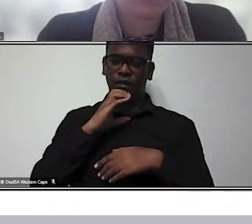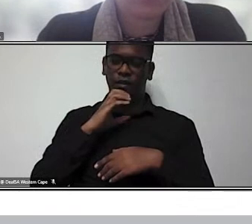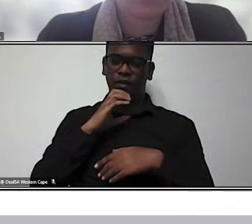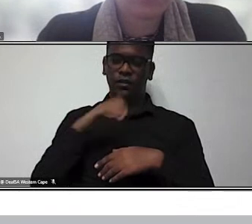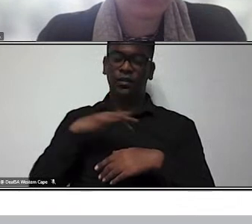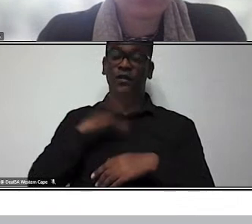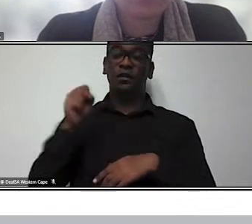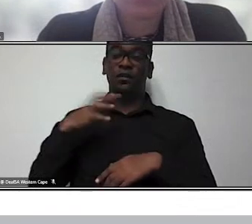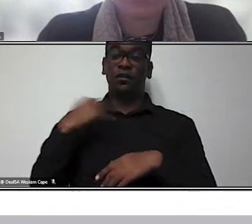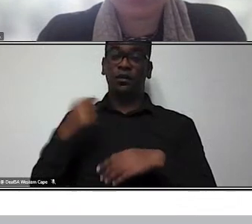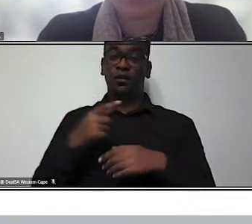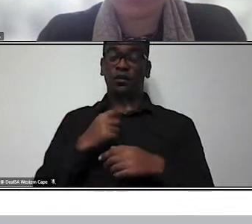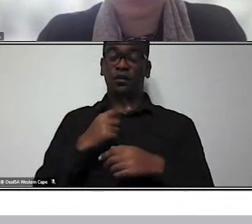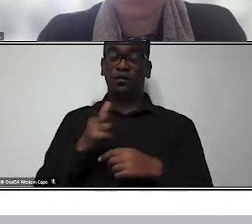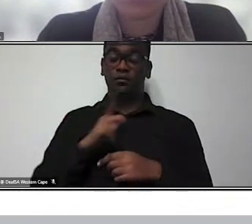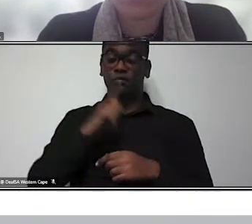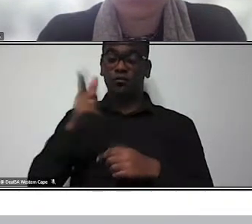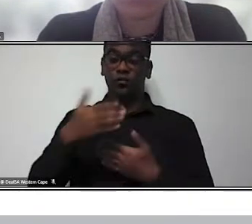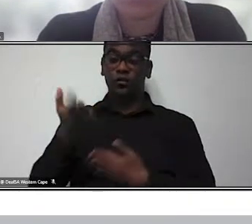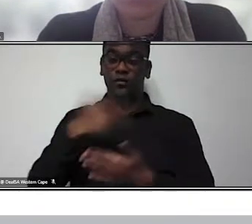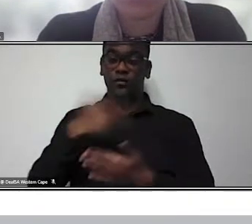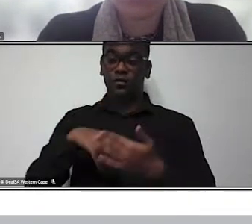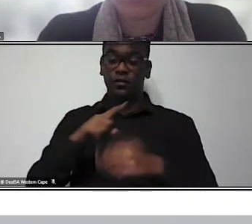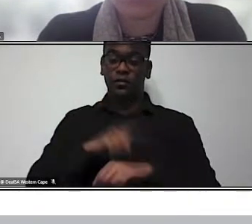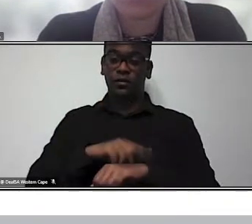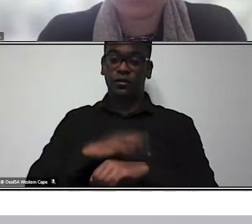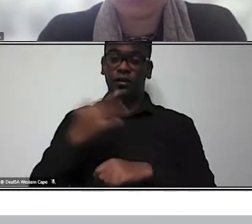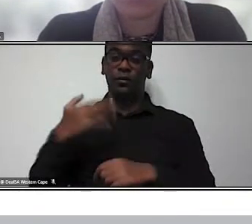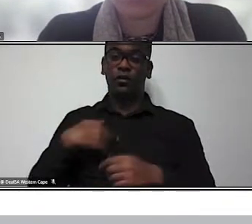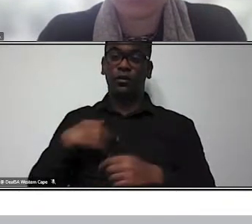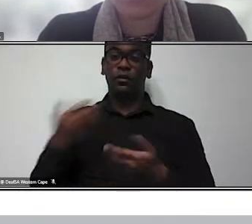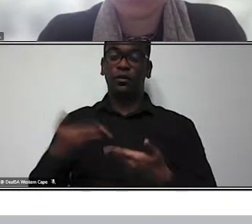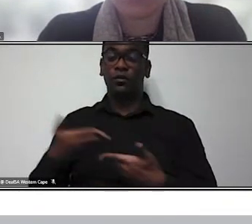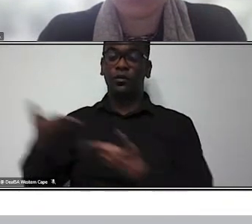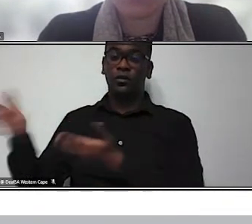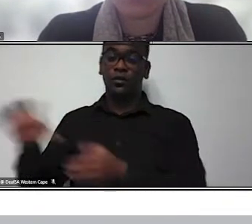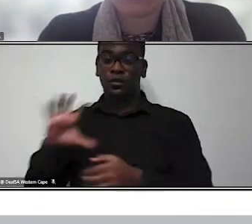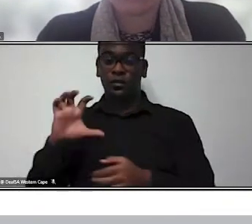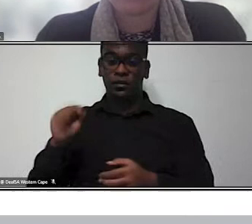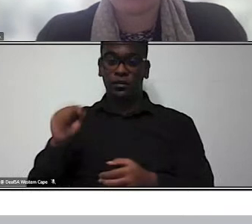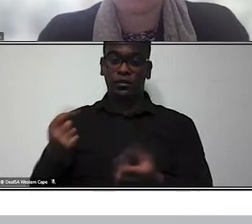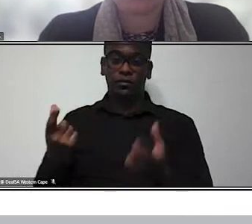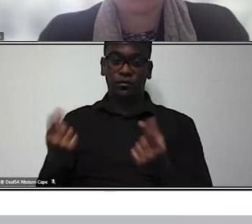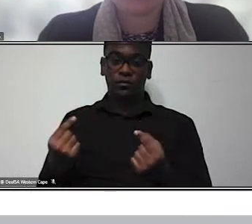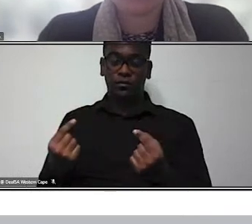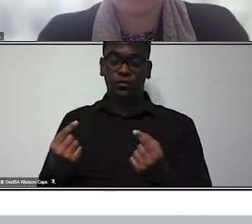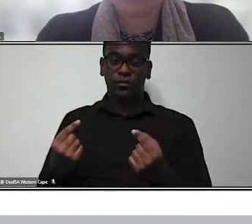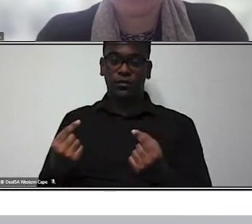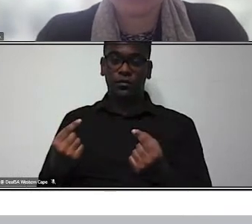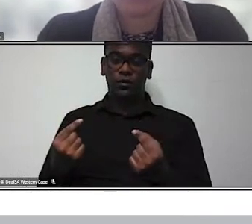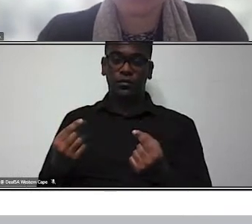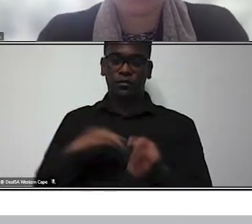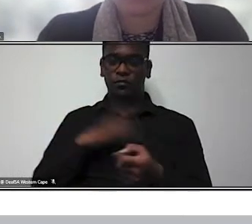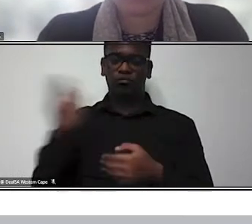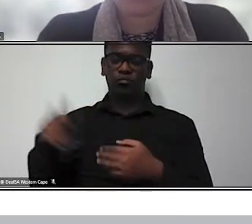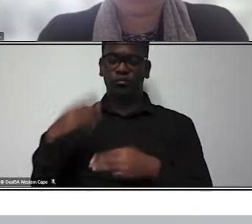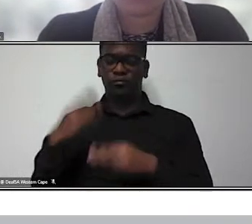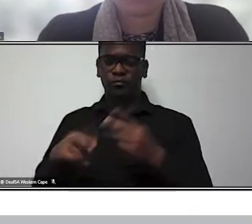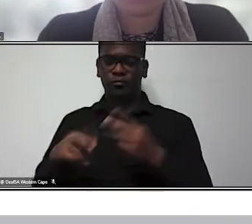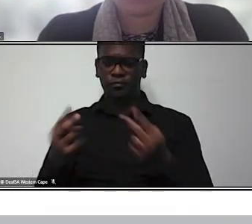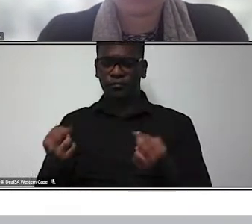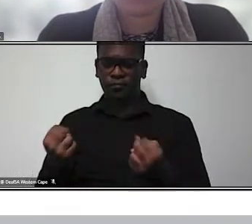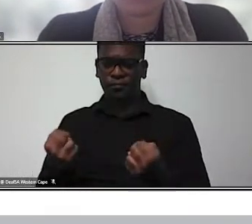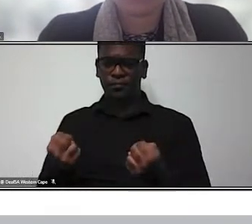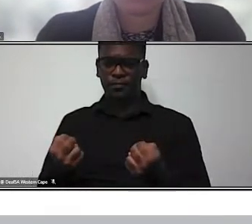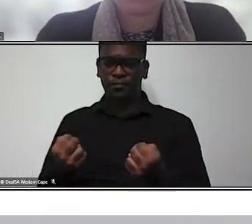predict what our exports could do, should a goal be renewed,